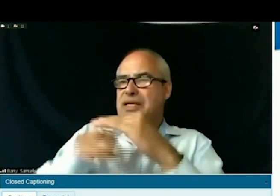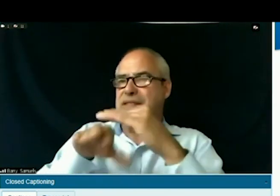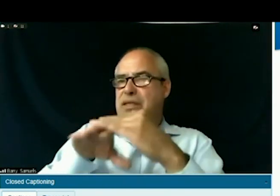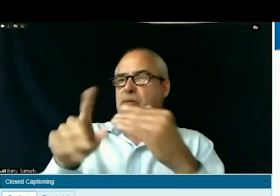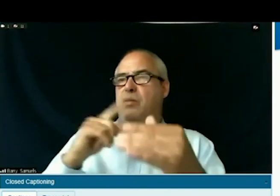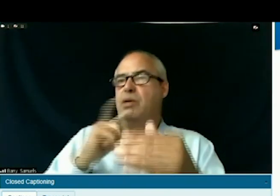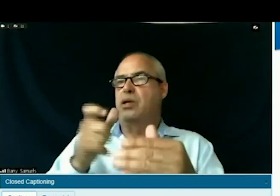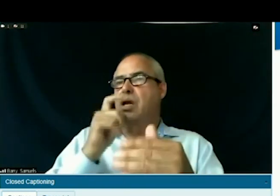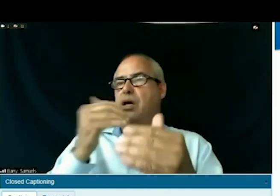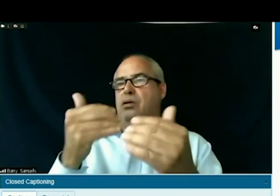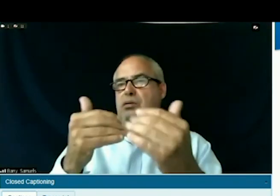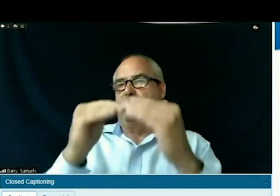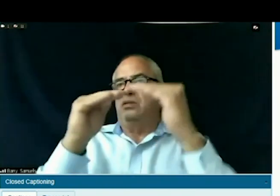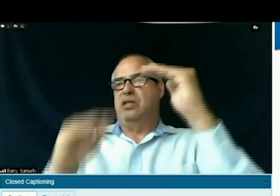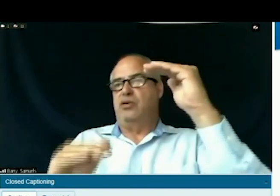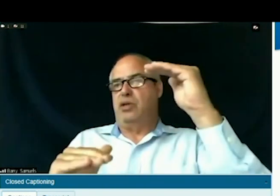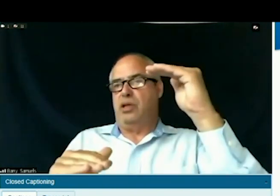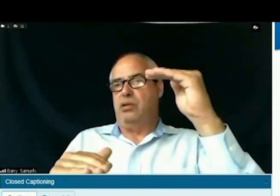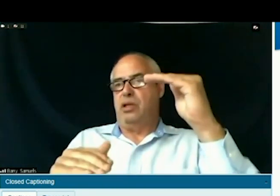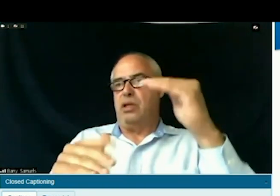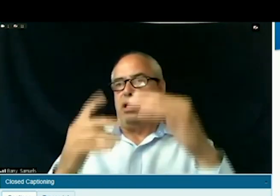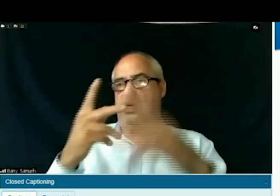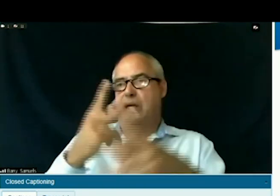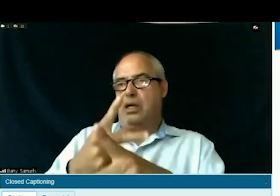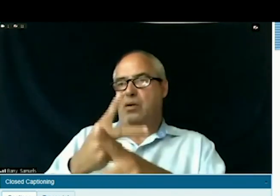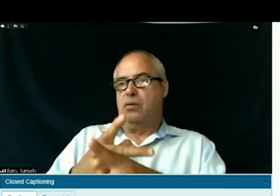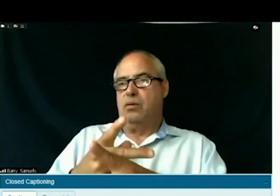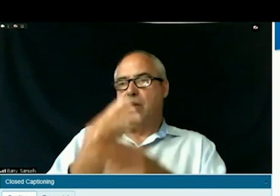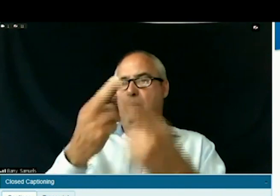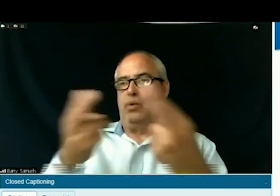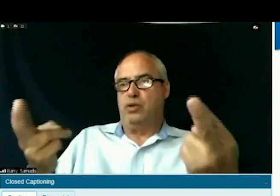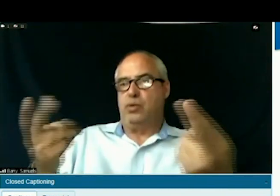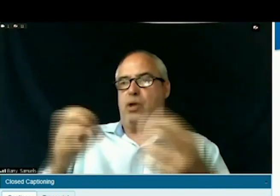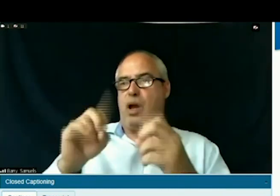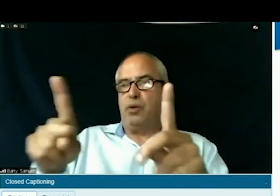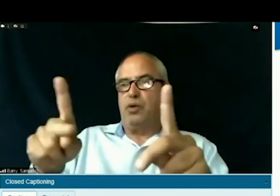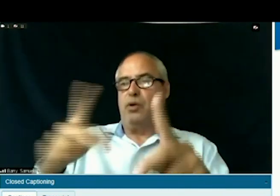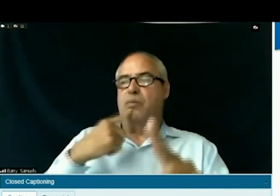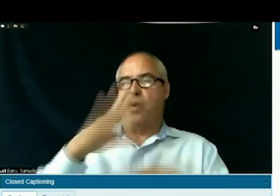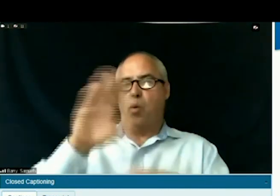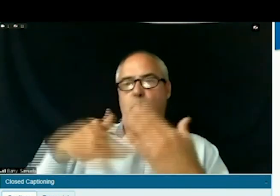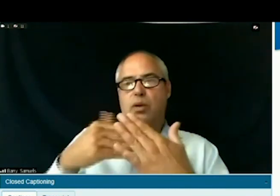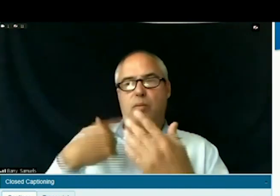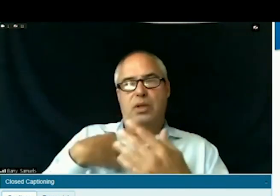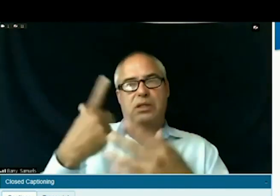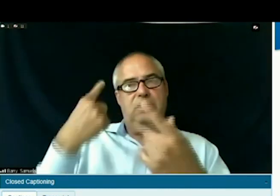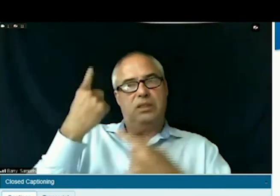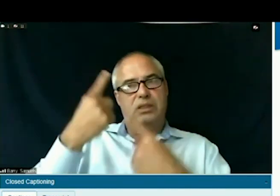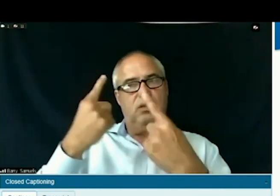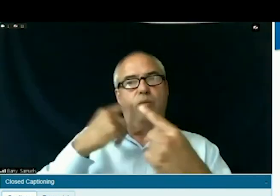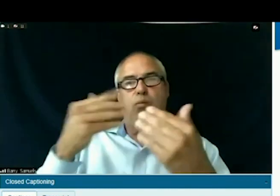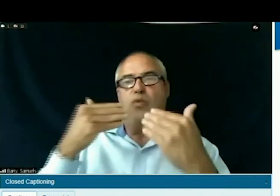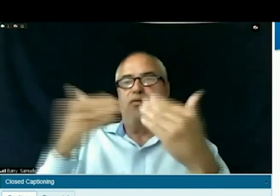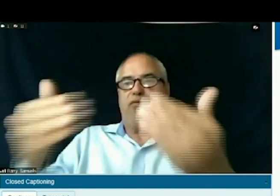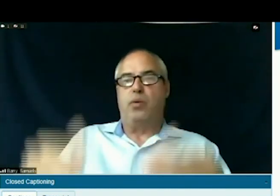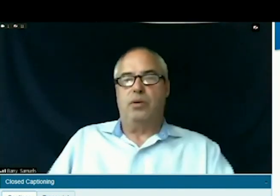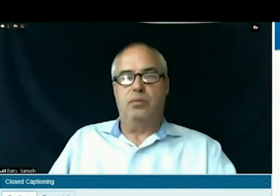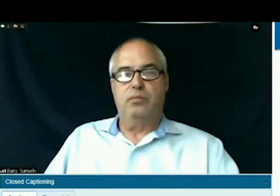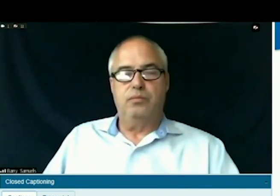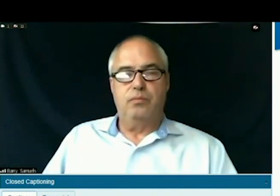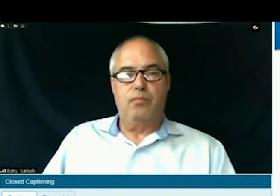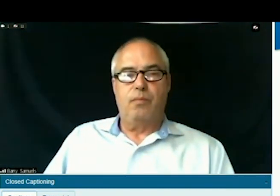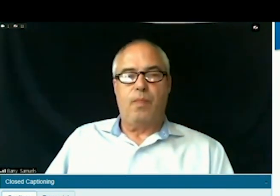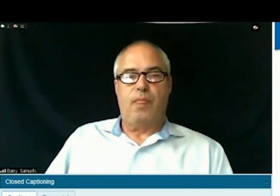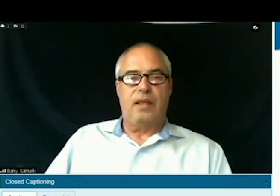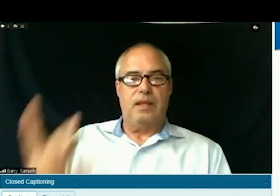segregating care and resource opportunities. So I think we have to take all of these into consideration moving forward.